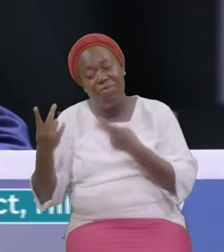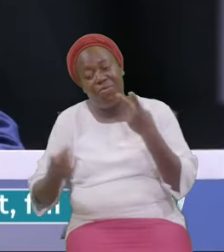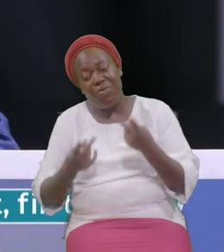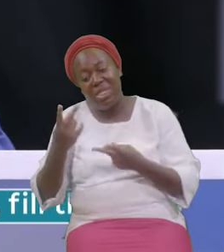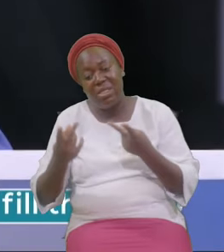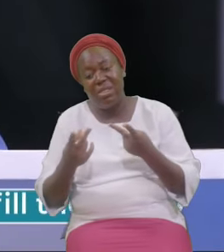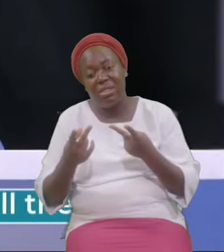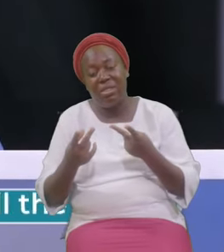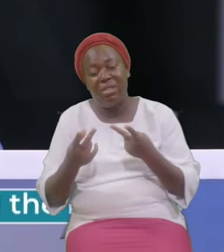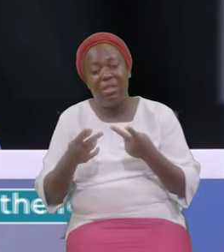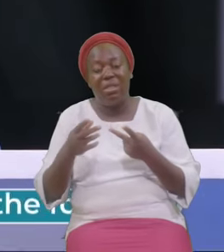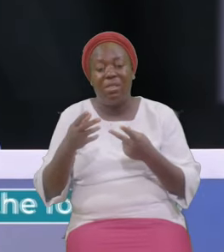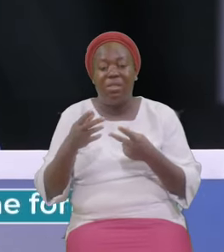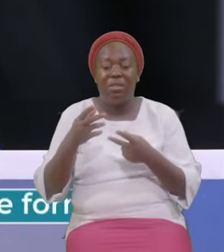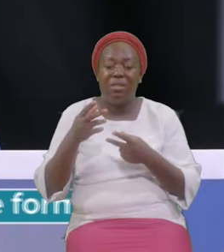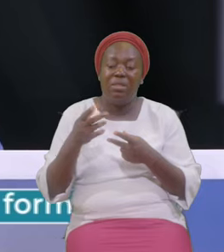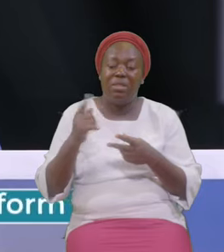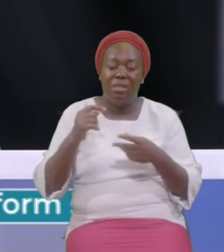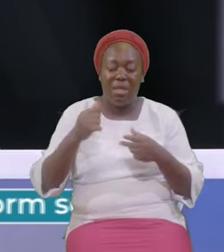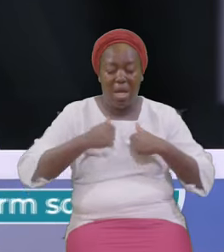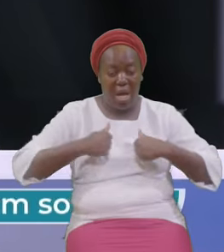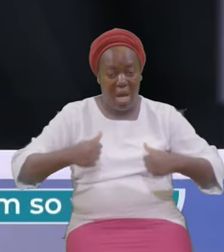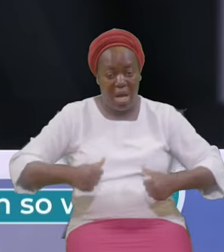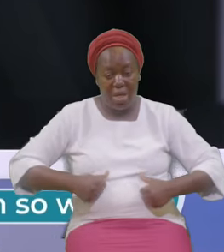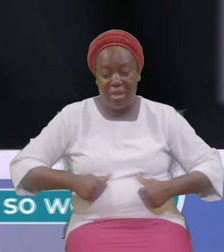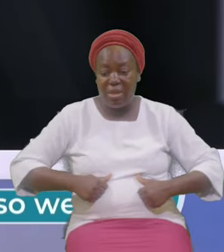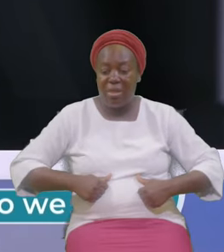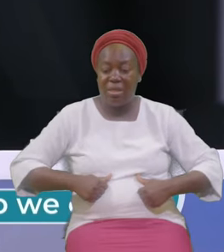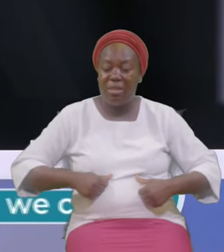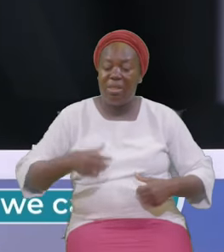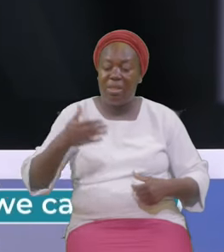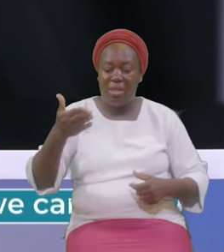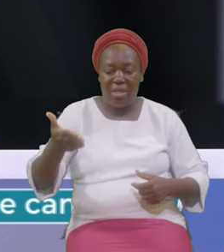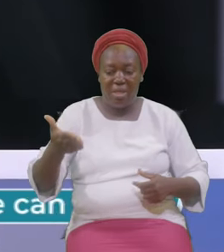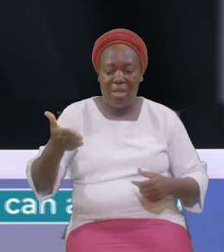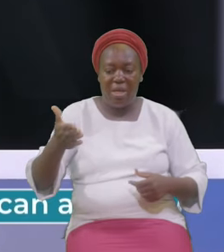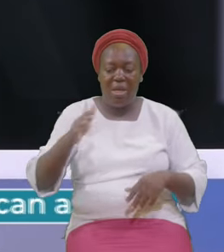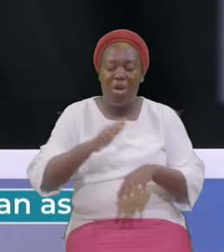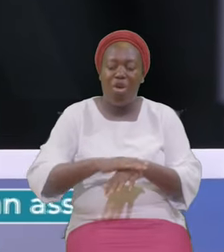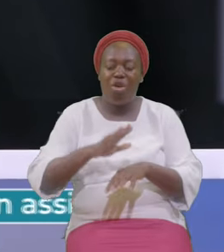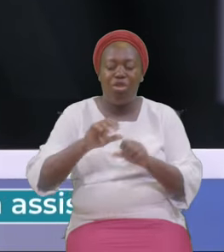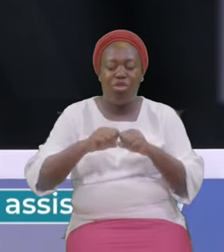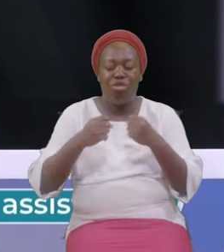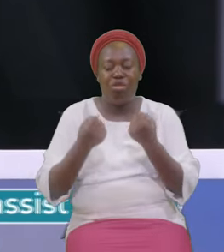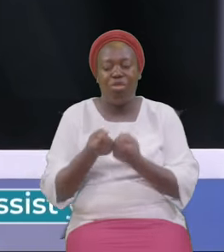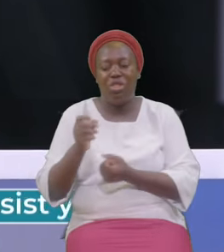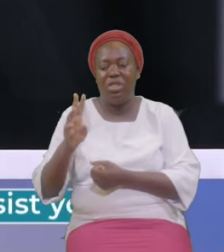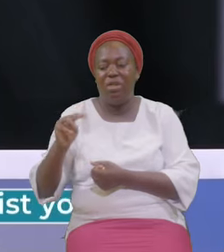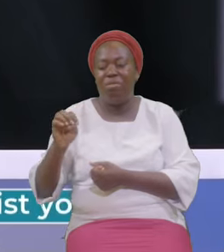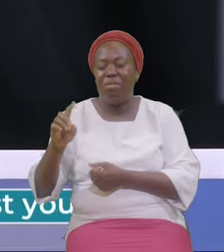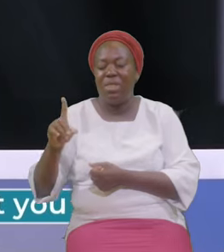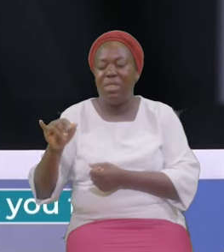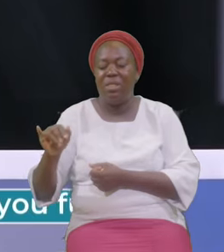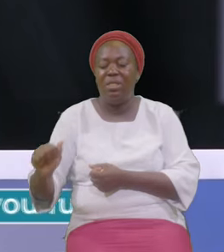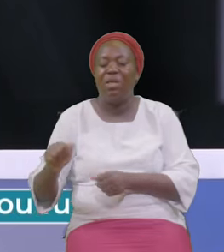the address there on your social media platform. You can also record a video of your